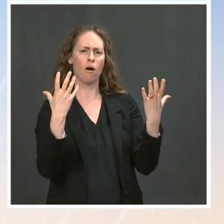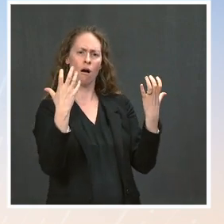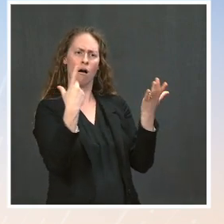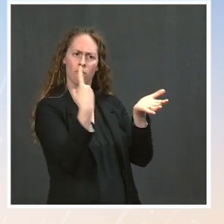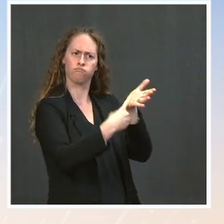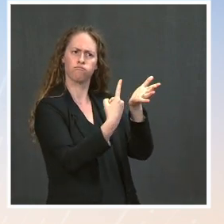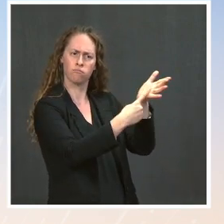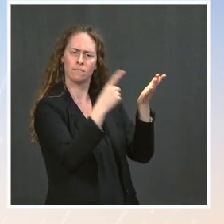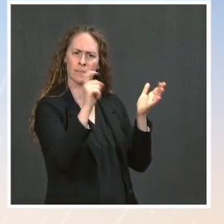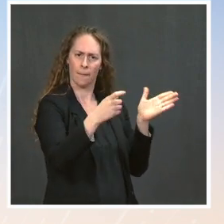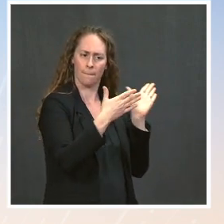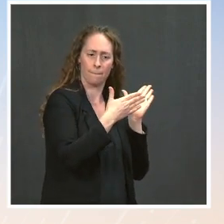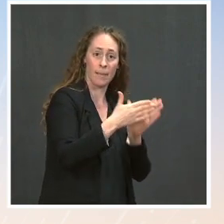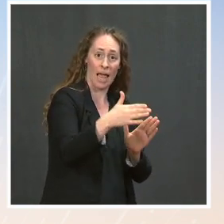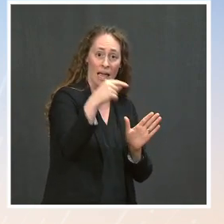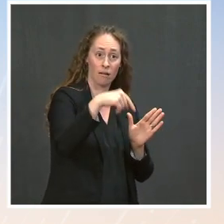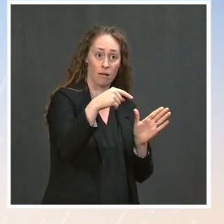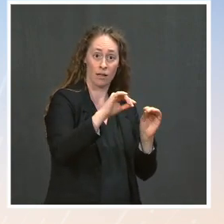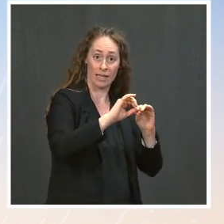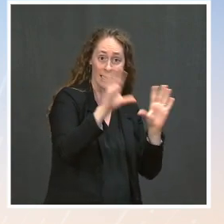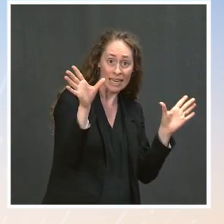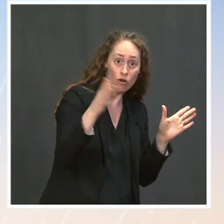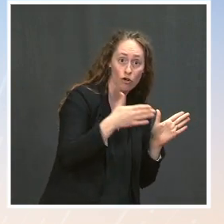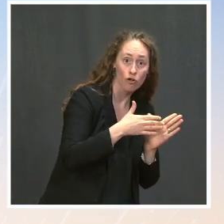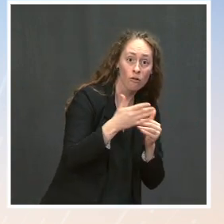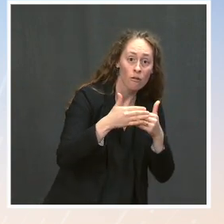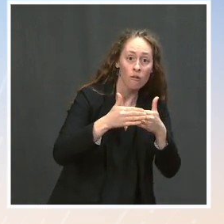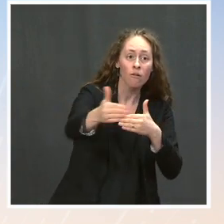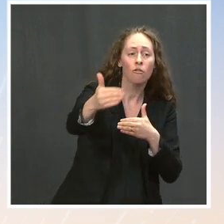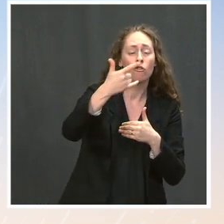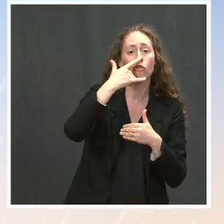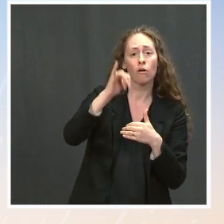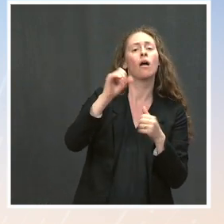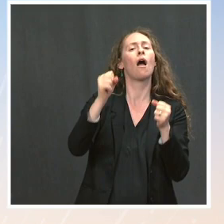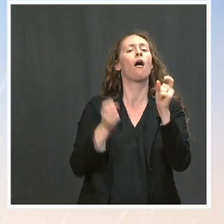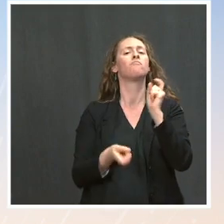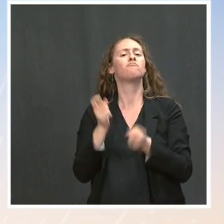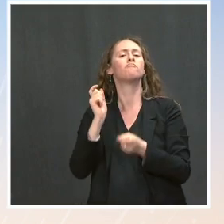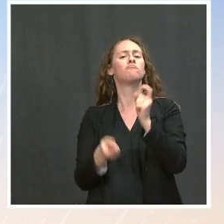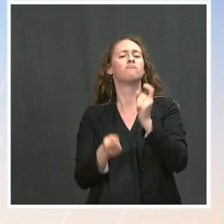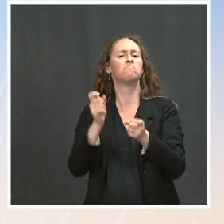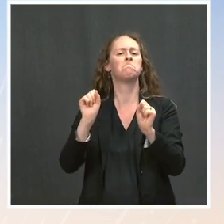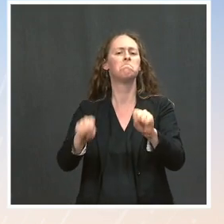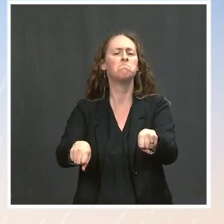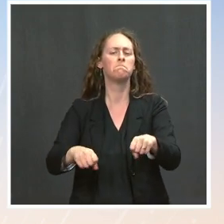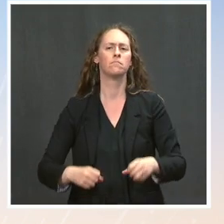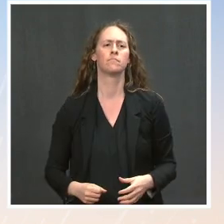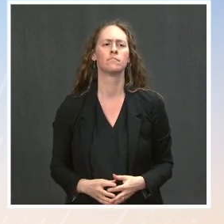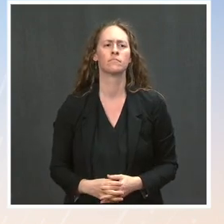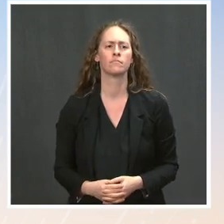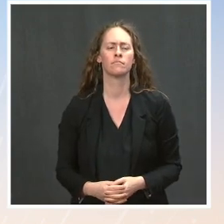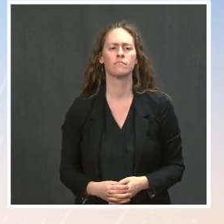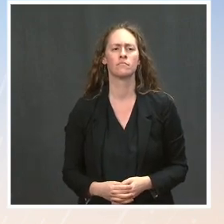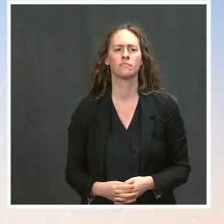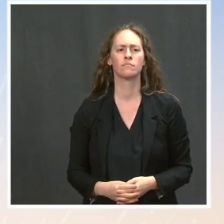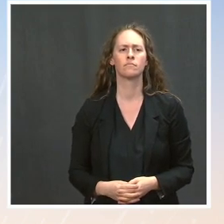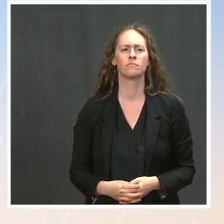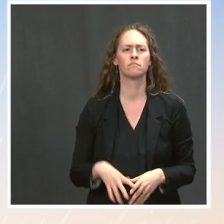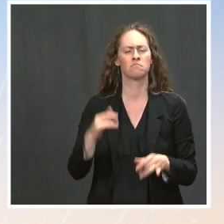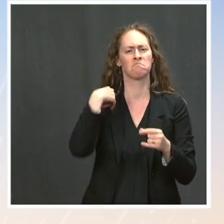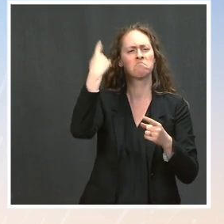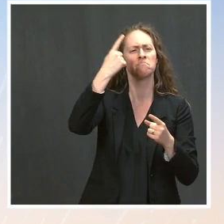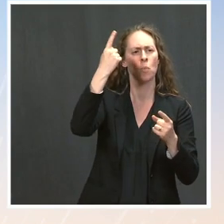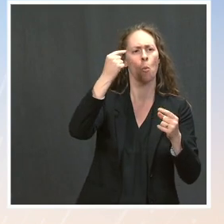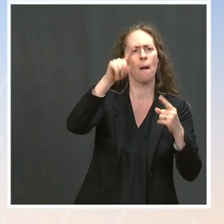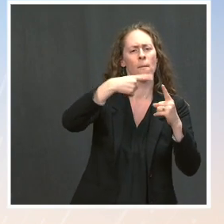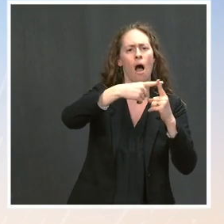table, and we'll take the conversation from there. Yeah. I want to pick up on something you mentioned about investing in kids and ask you about the child tax credit, not specific to the